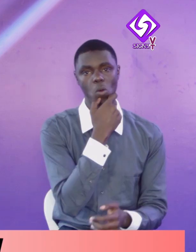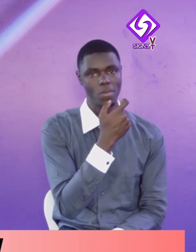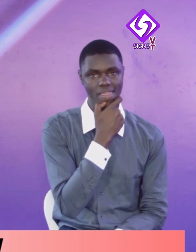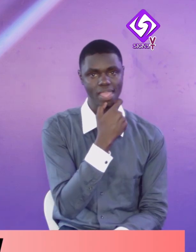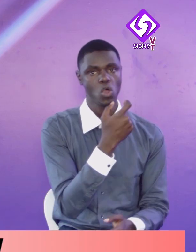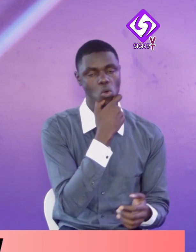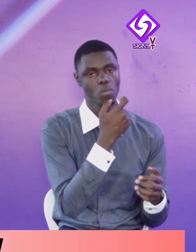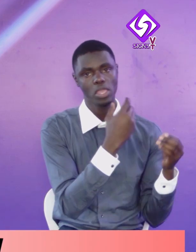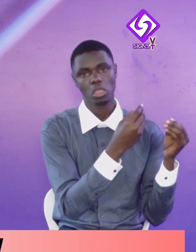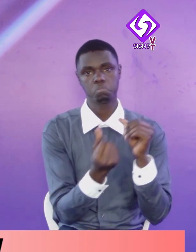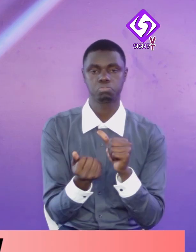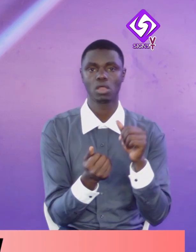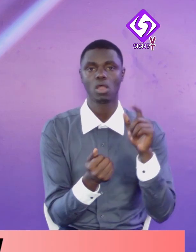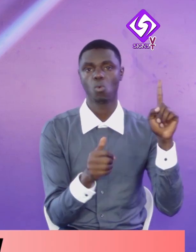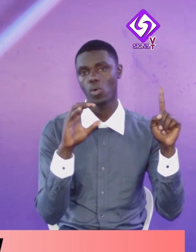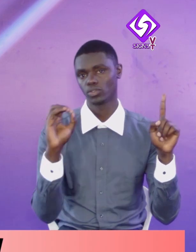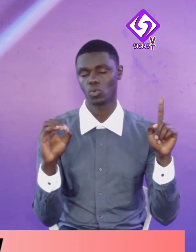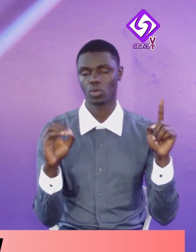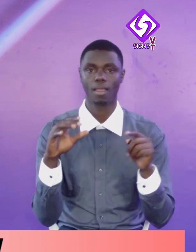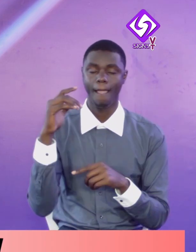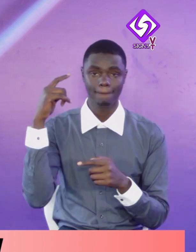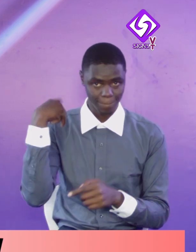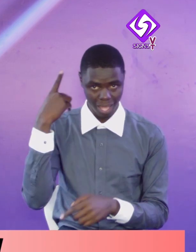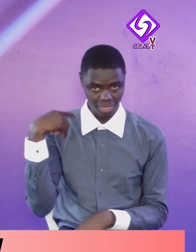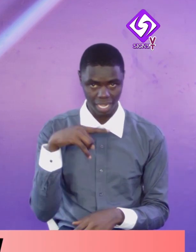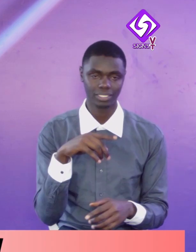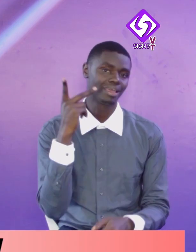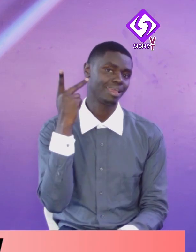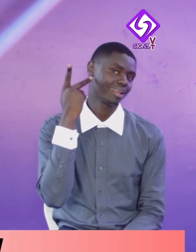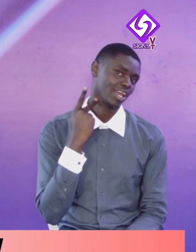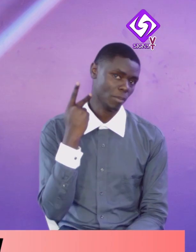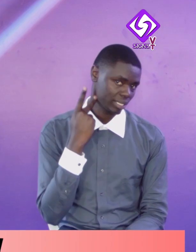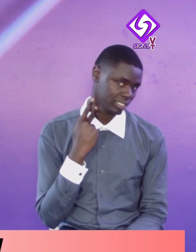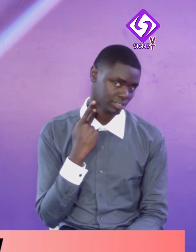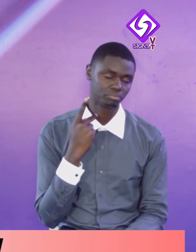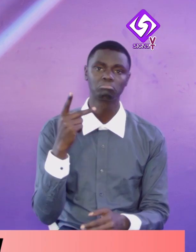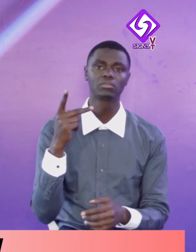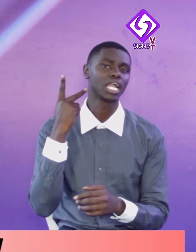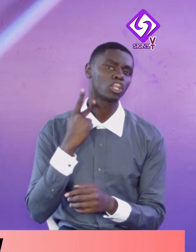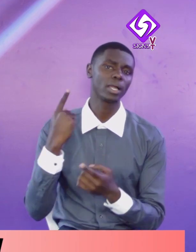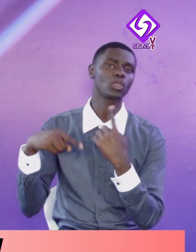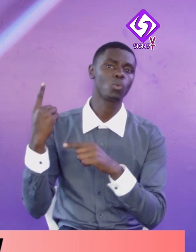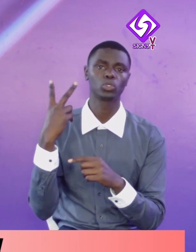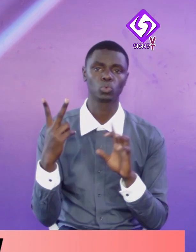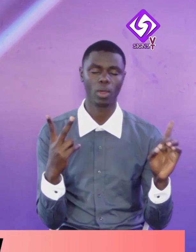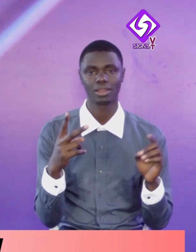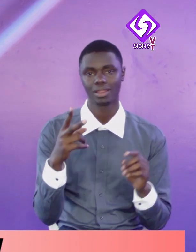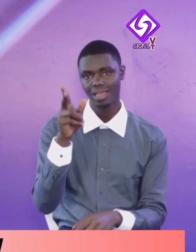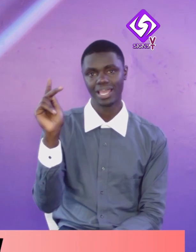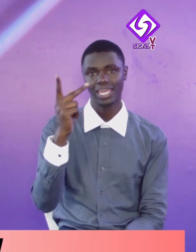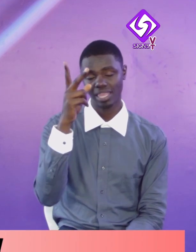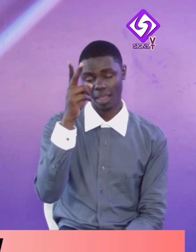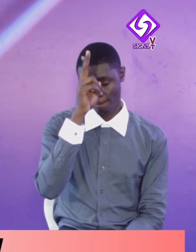Mahia beat KCB 1-0. Then Mathare United versus Kariobangi Sharks won 2-1. Then Kenya Police